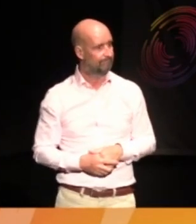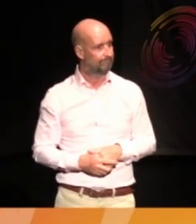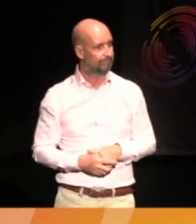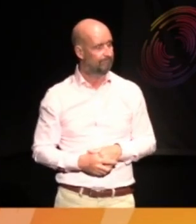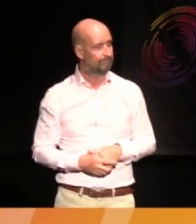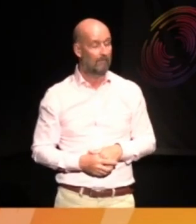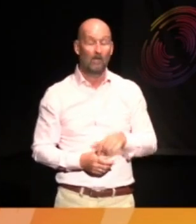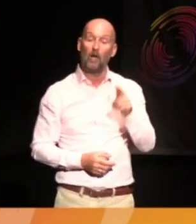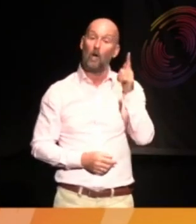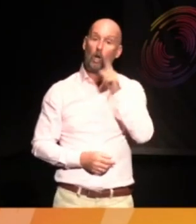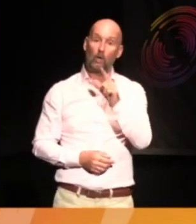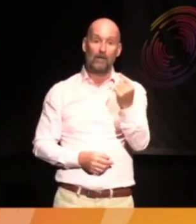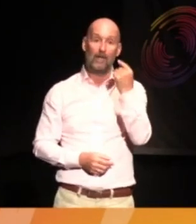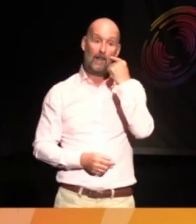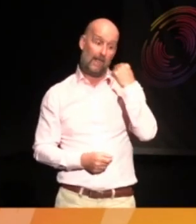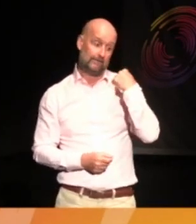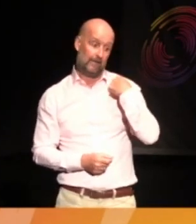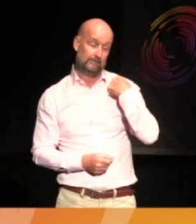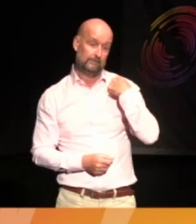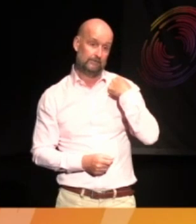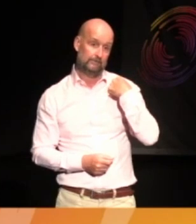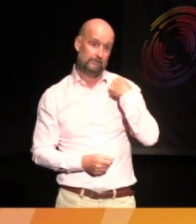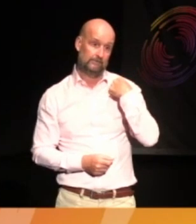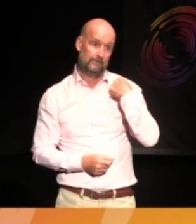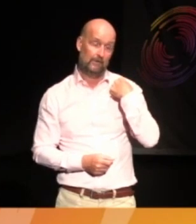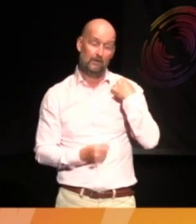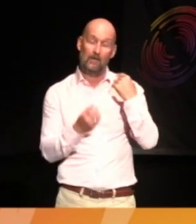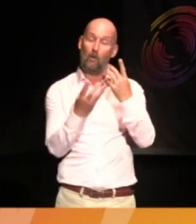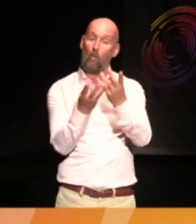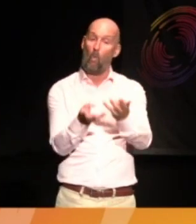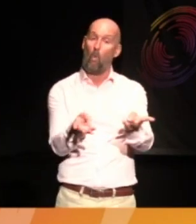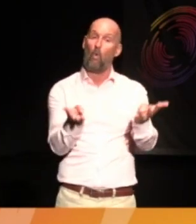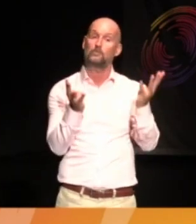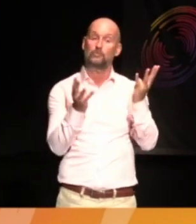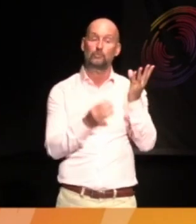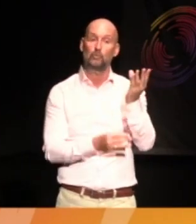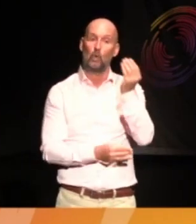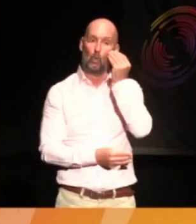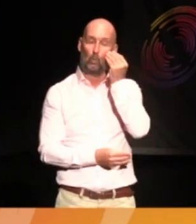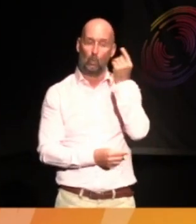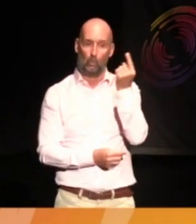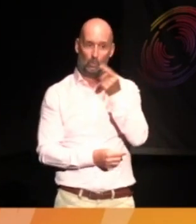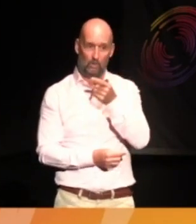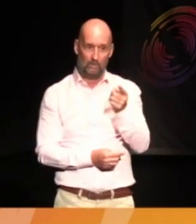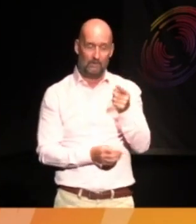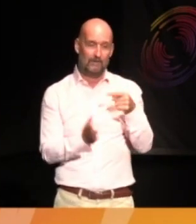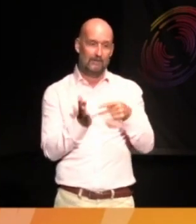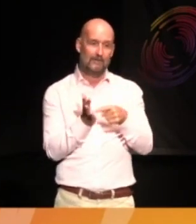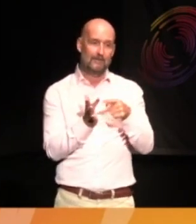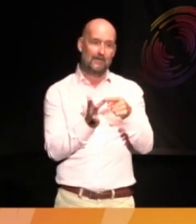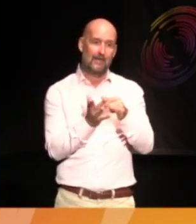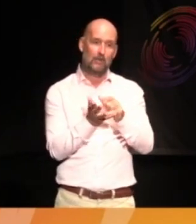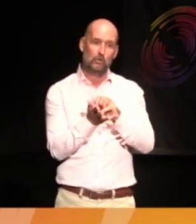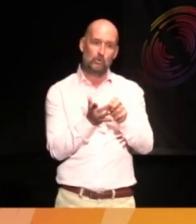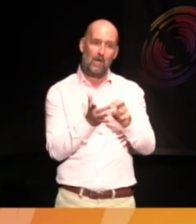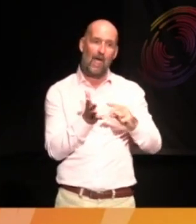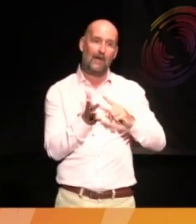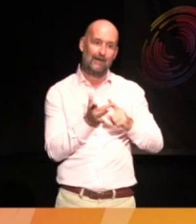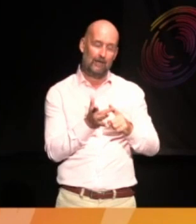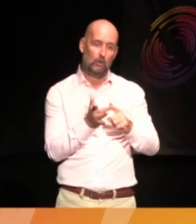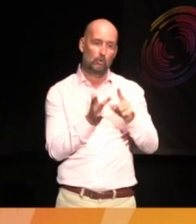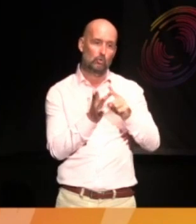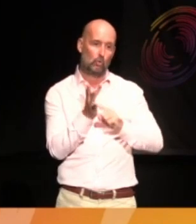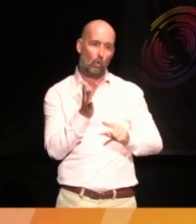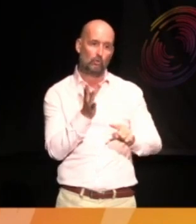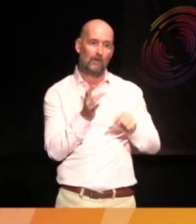enough last night to be in the audience to hear Tishani Doshi read